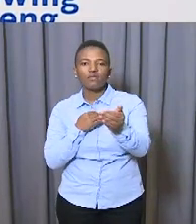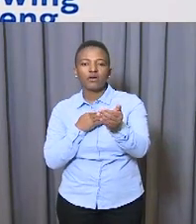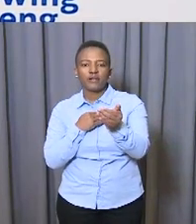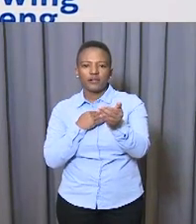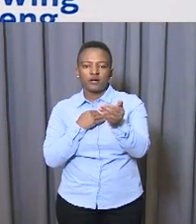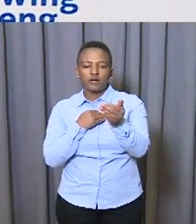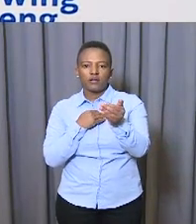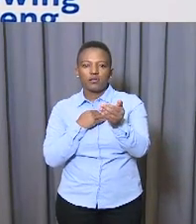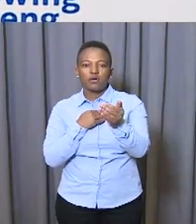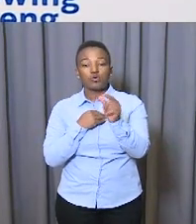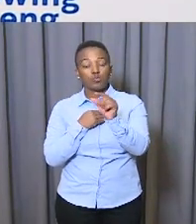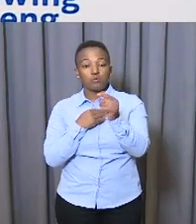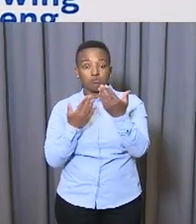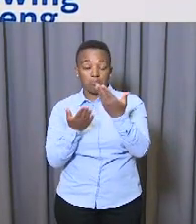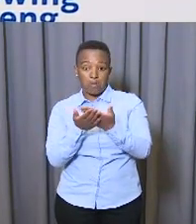level